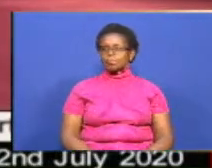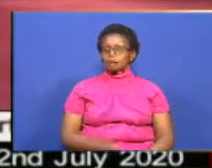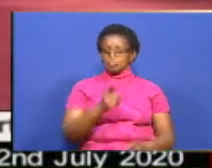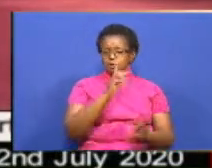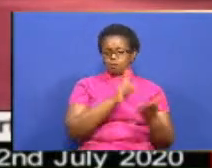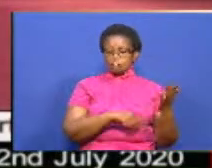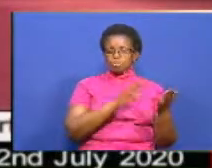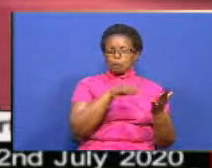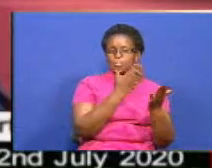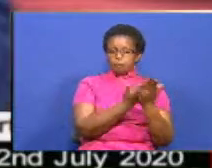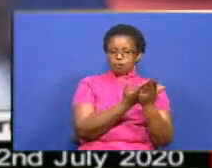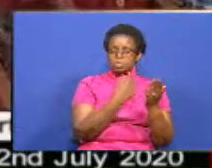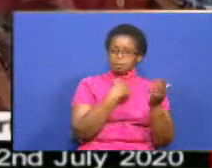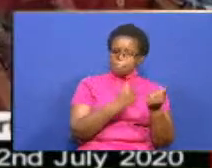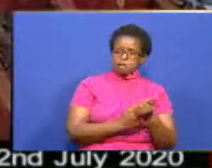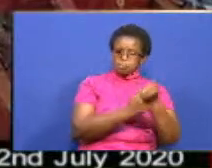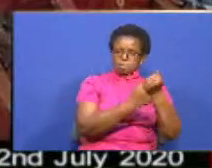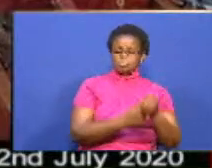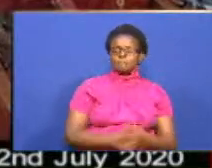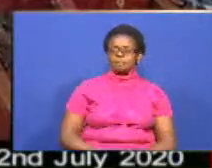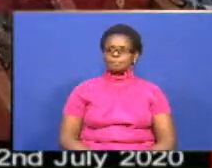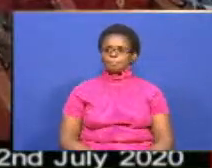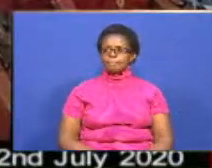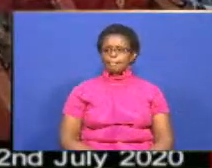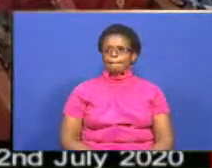proposing, and I second.